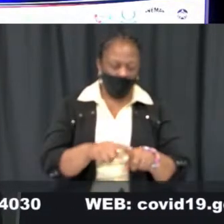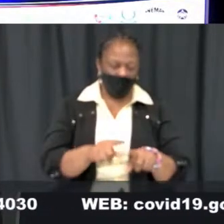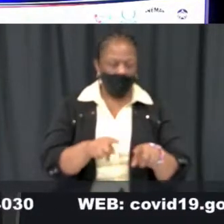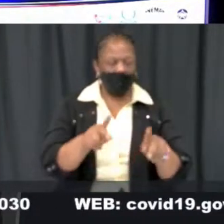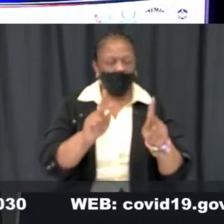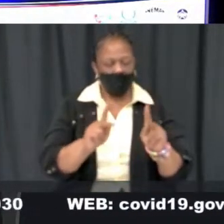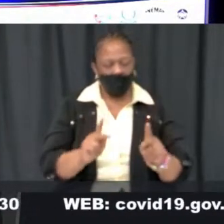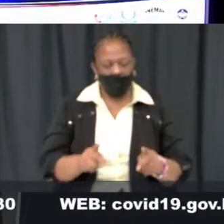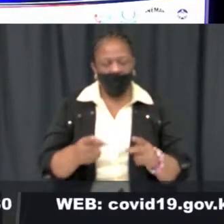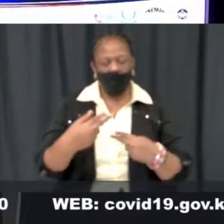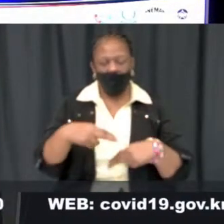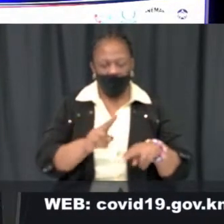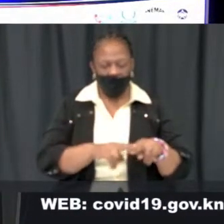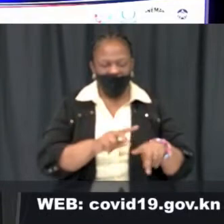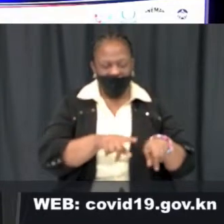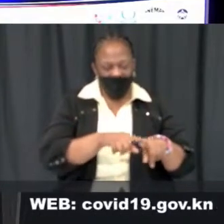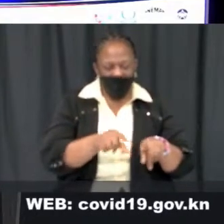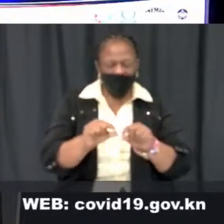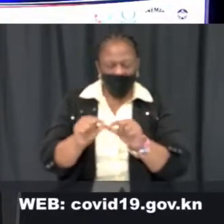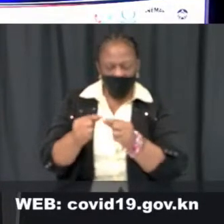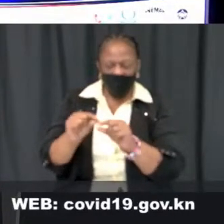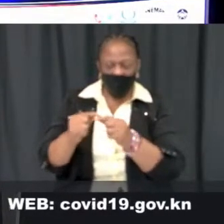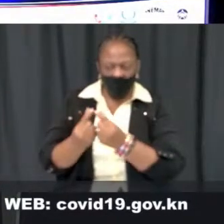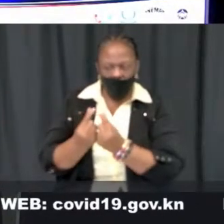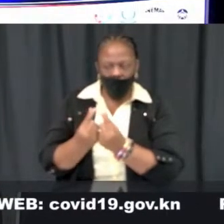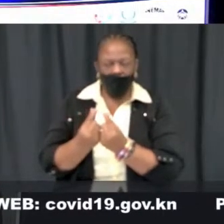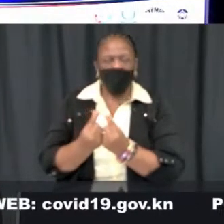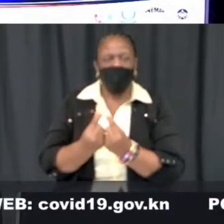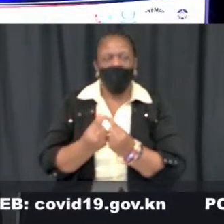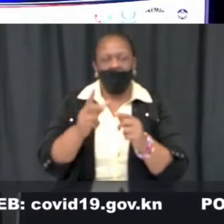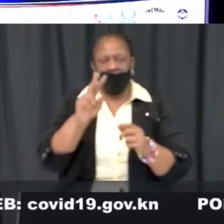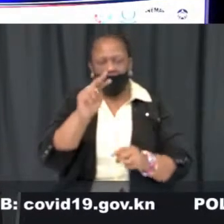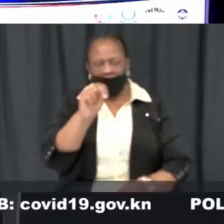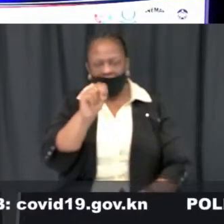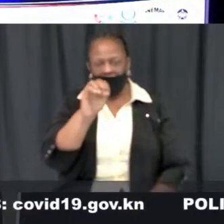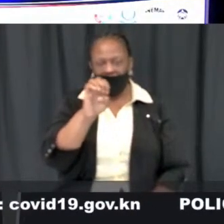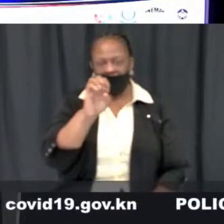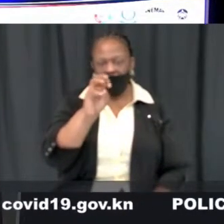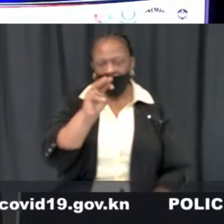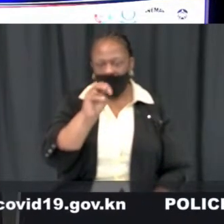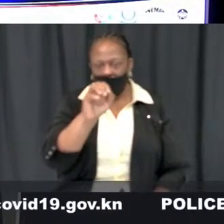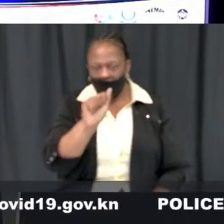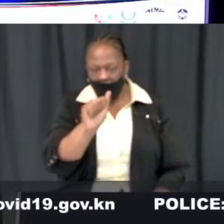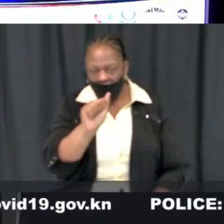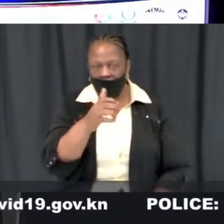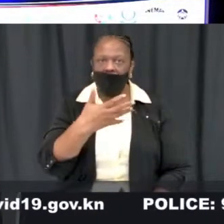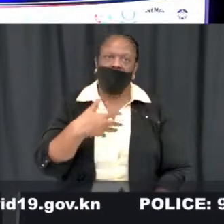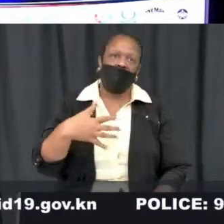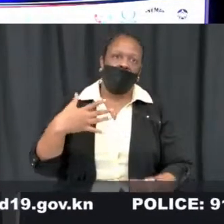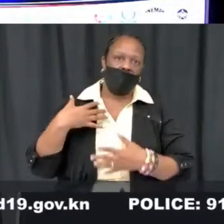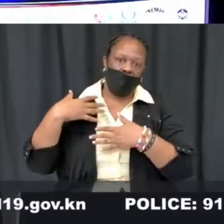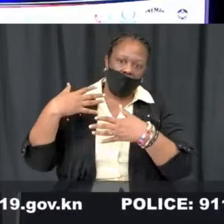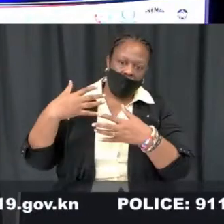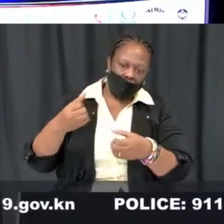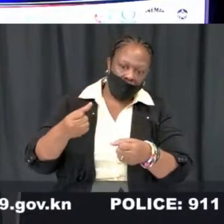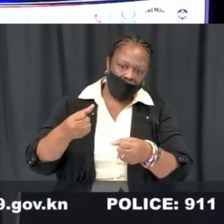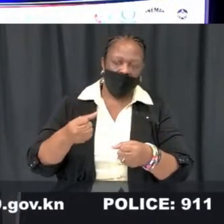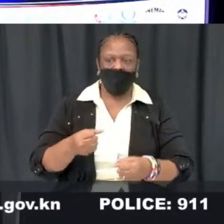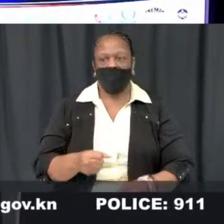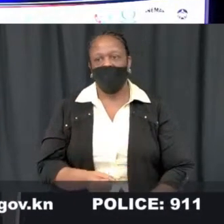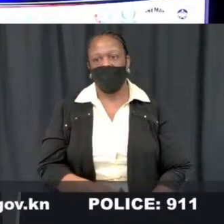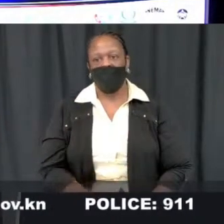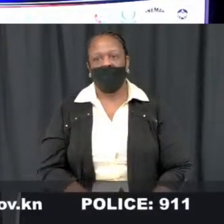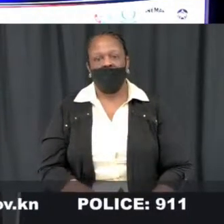framework, we began with a number of discussions with the CMO and also a key